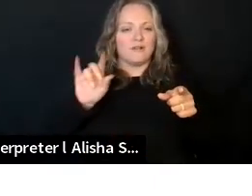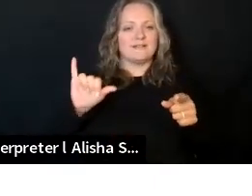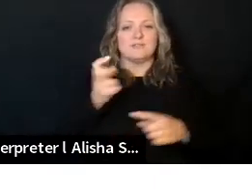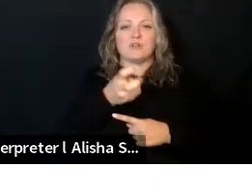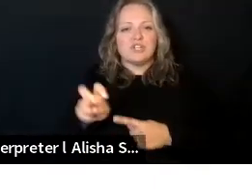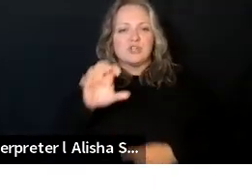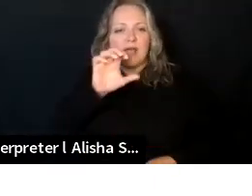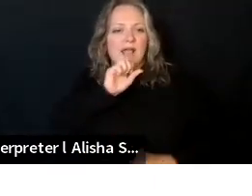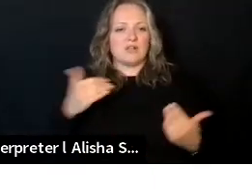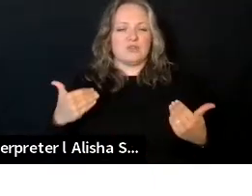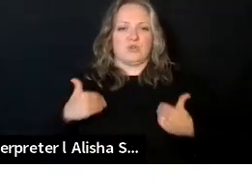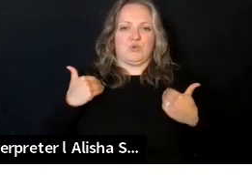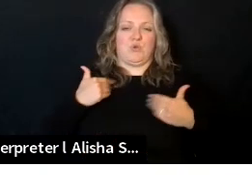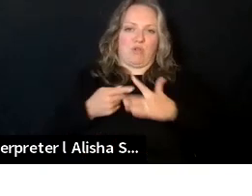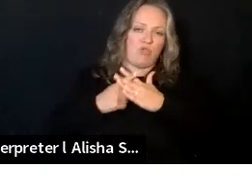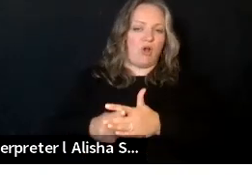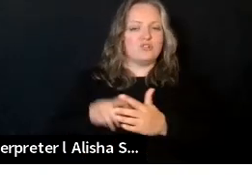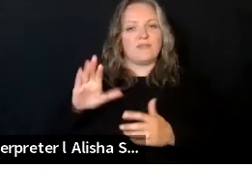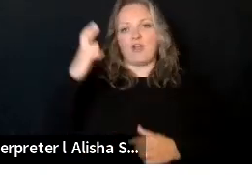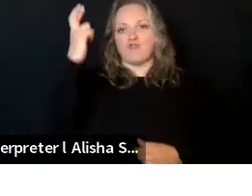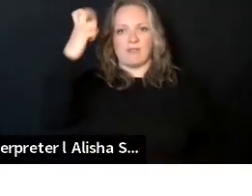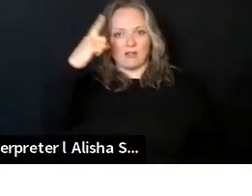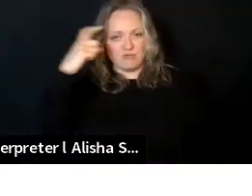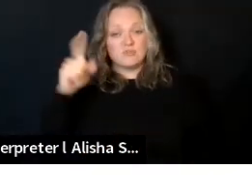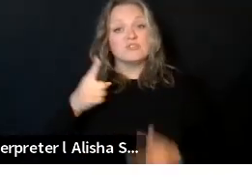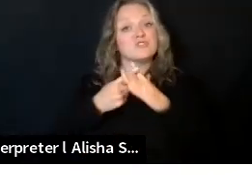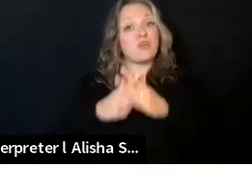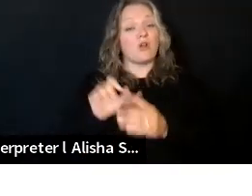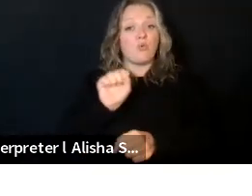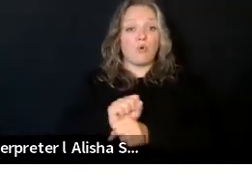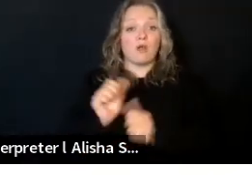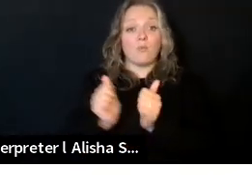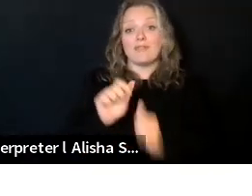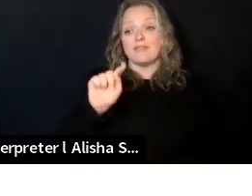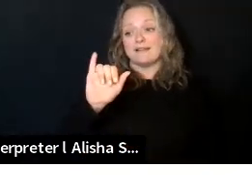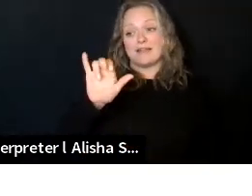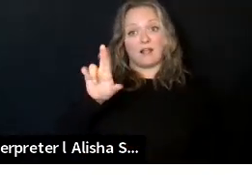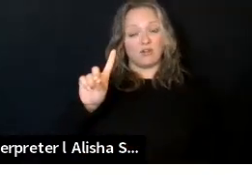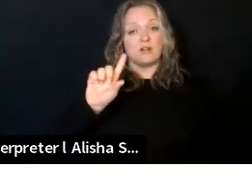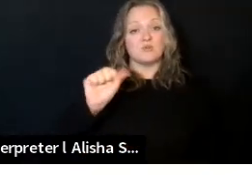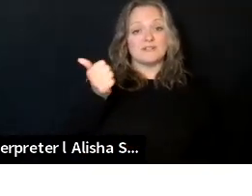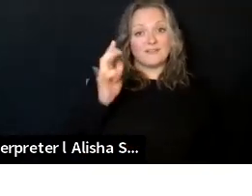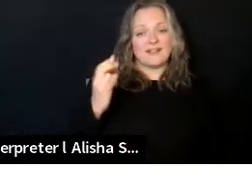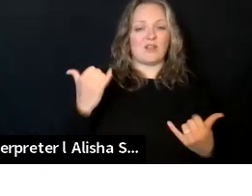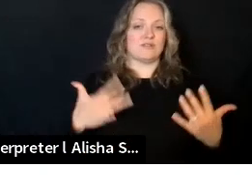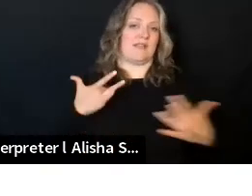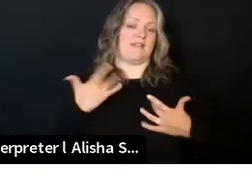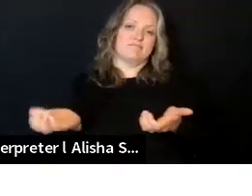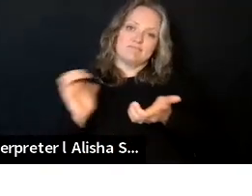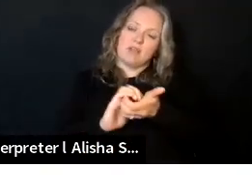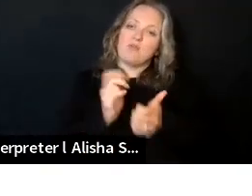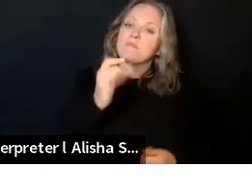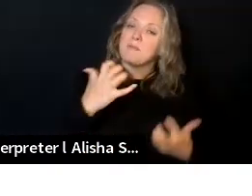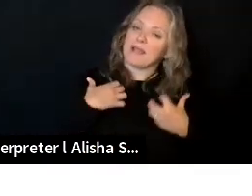Kentucky. She started her work with Tailored in 2017 and is excited to be partnering with Public Health to bring Youth Thrive